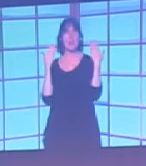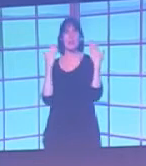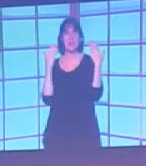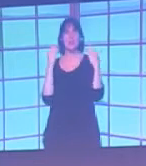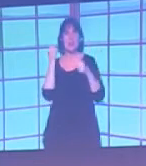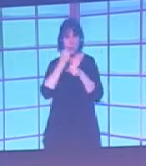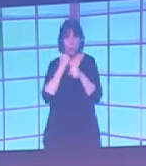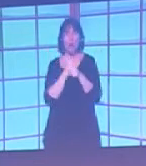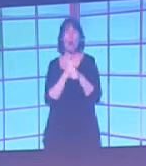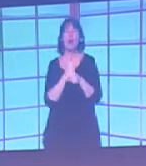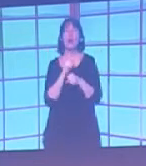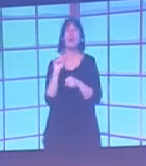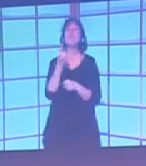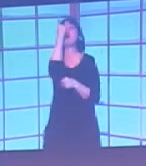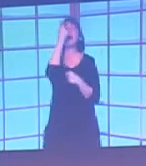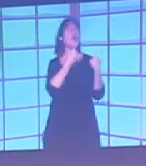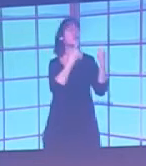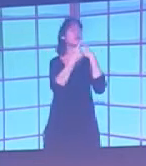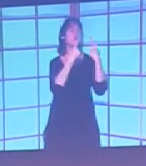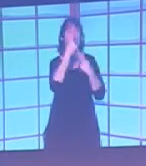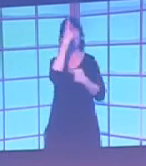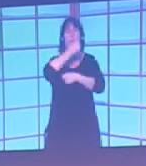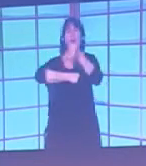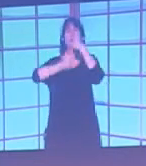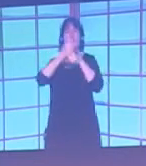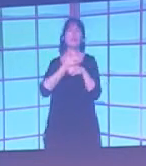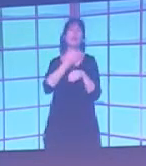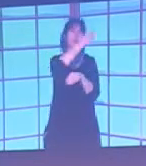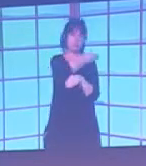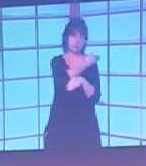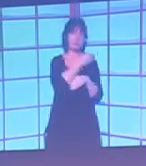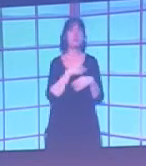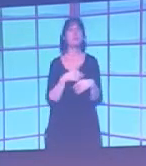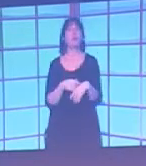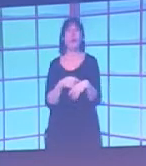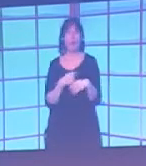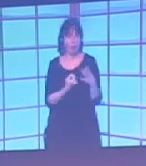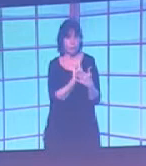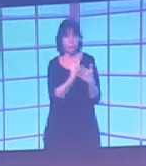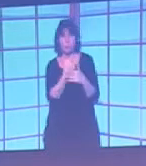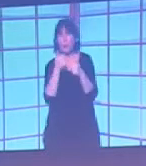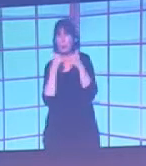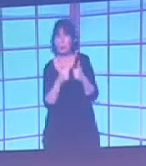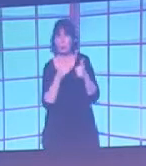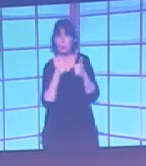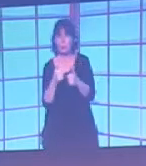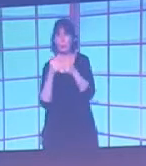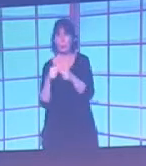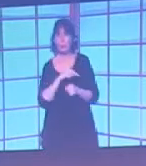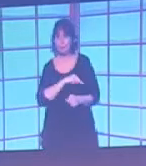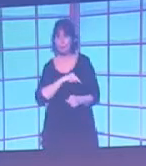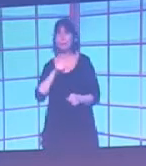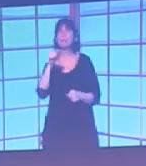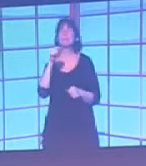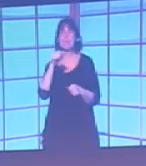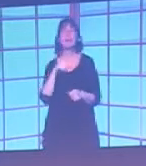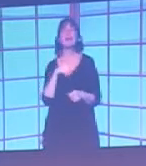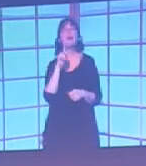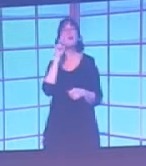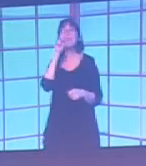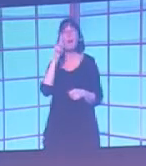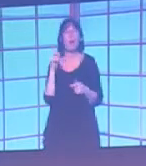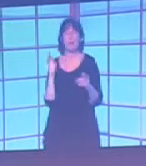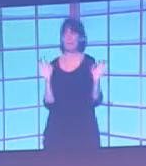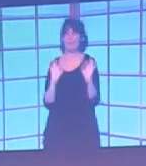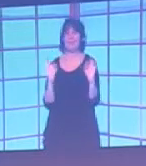conversation last year. And many good things happened afterwards, but still nothing